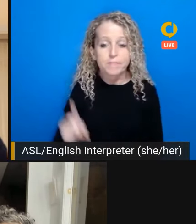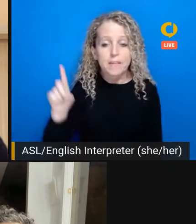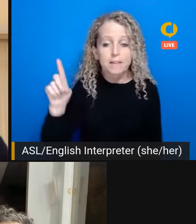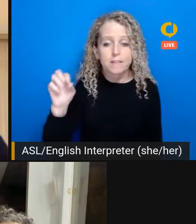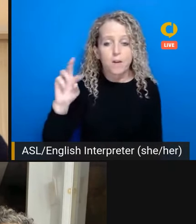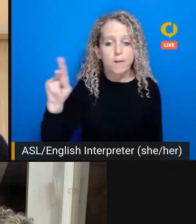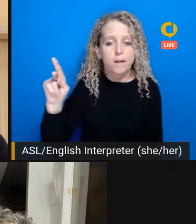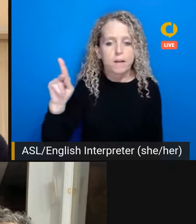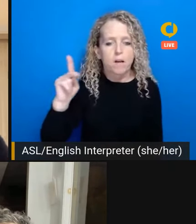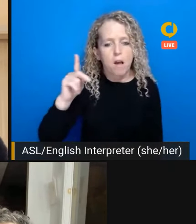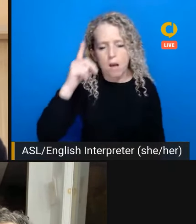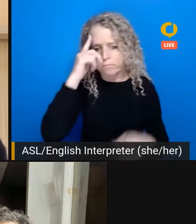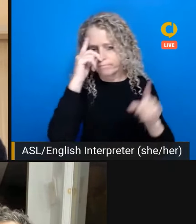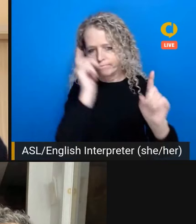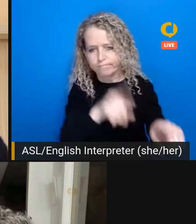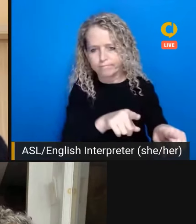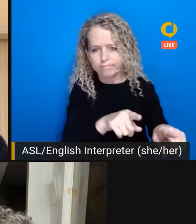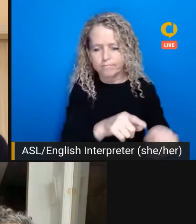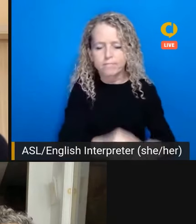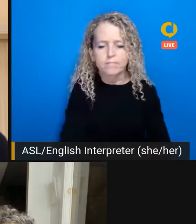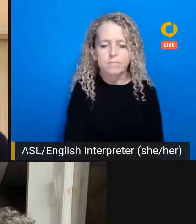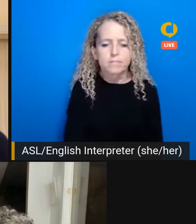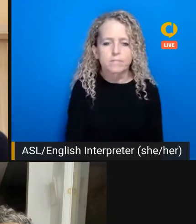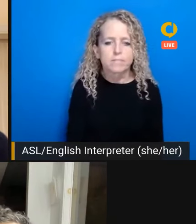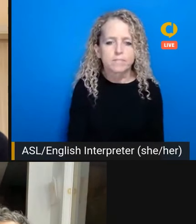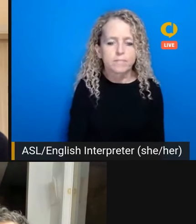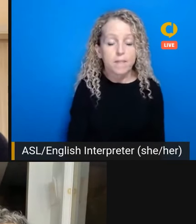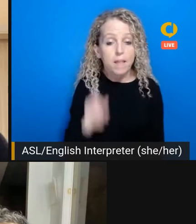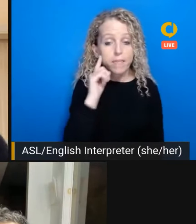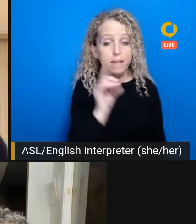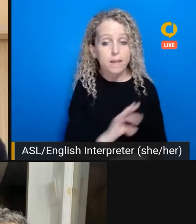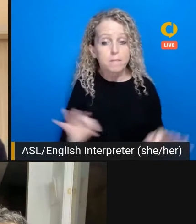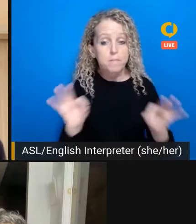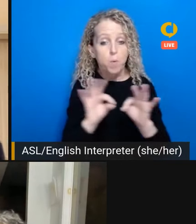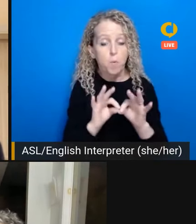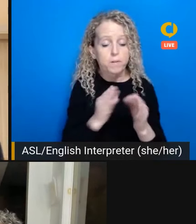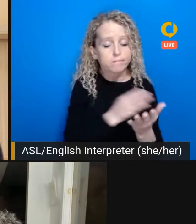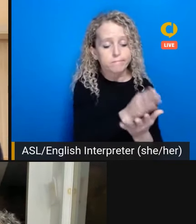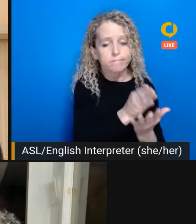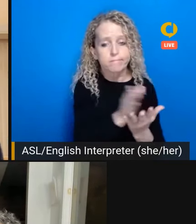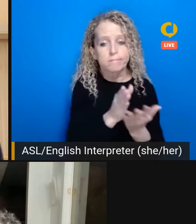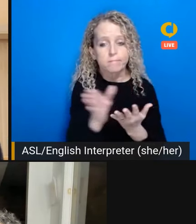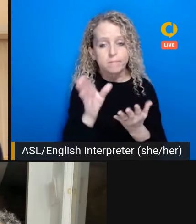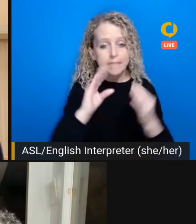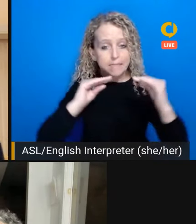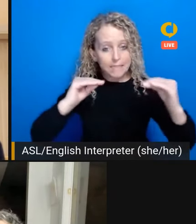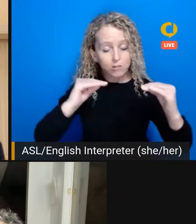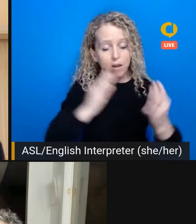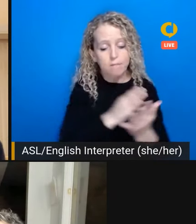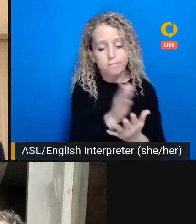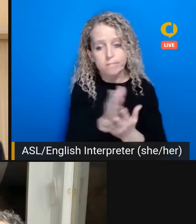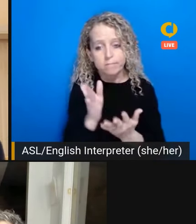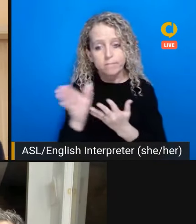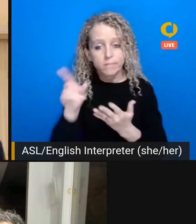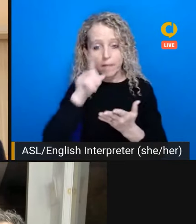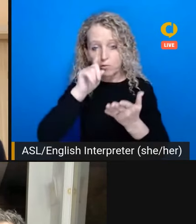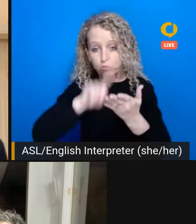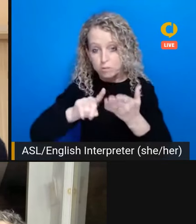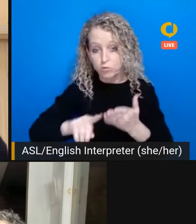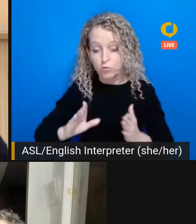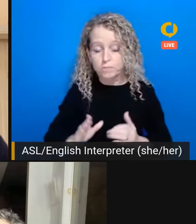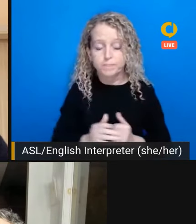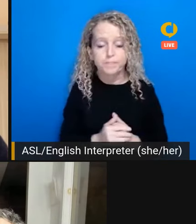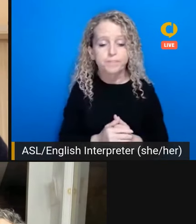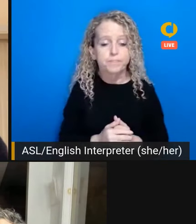I'm a strong believer in interdisciplinary teaching, interdisciplinary research as well, specifically for this reason, because, I